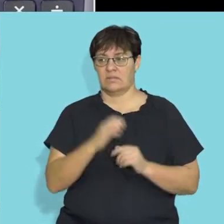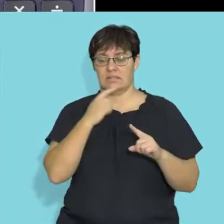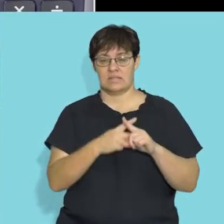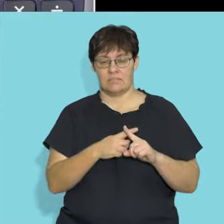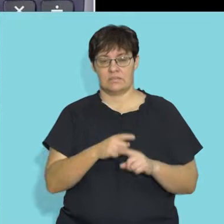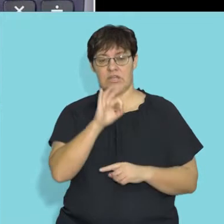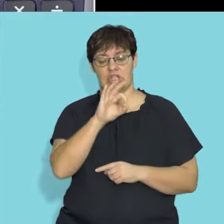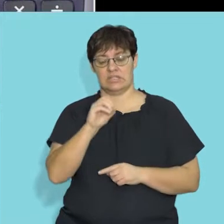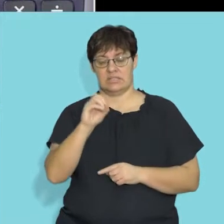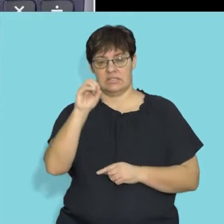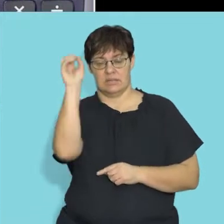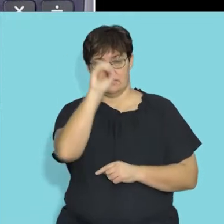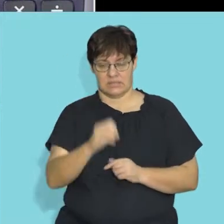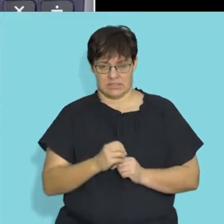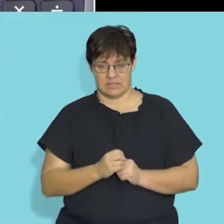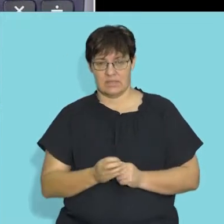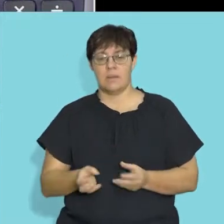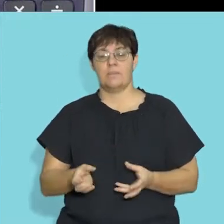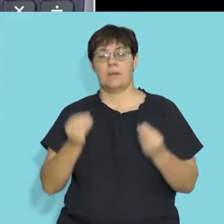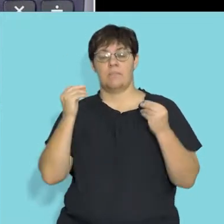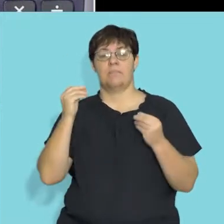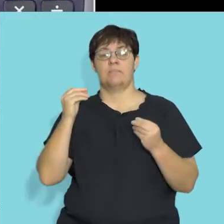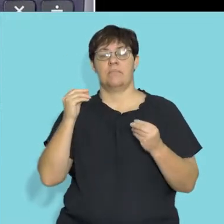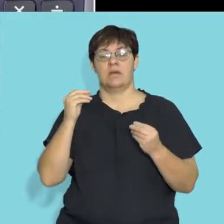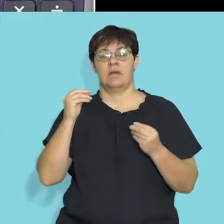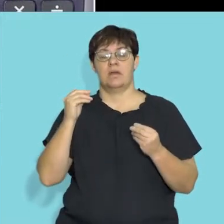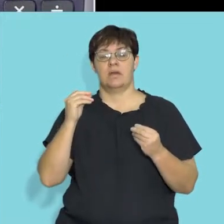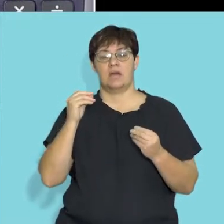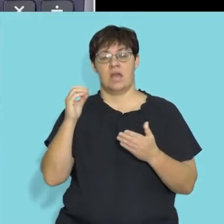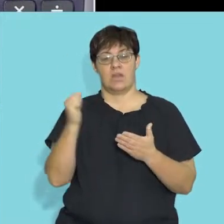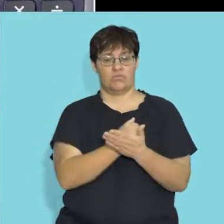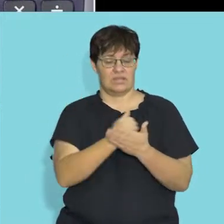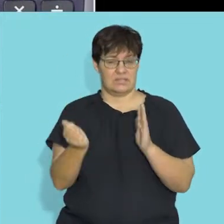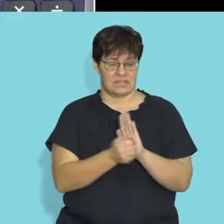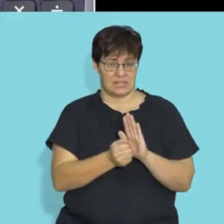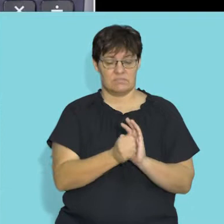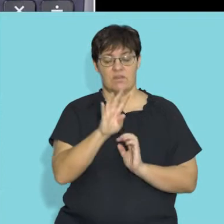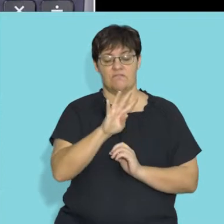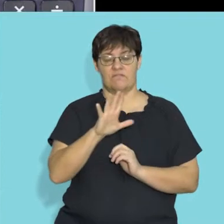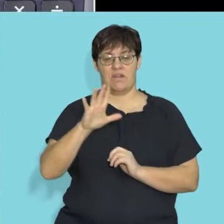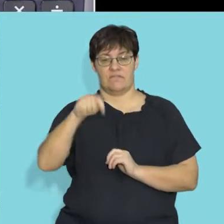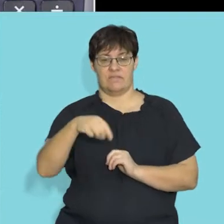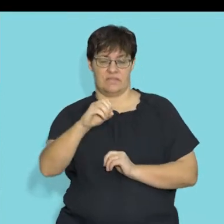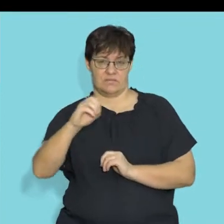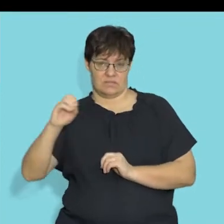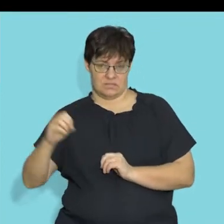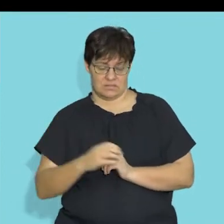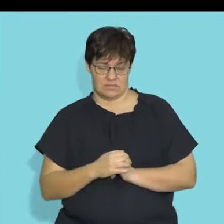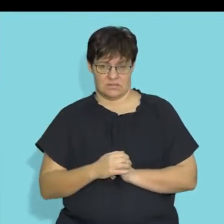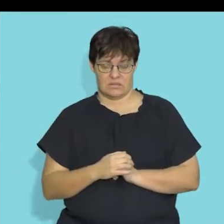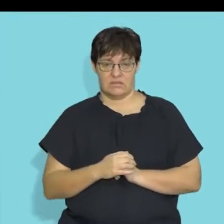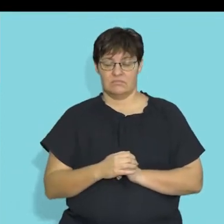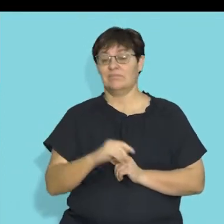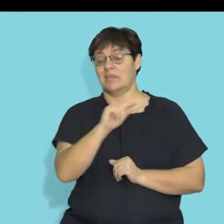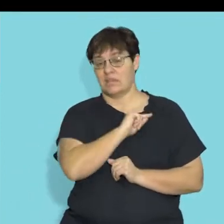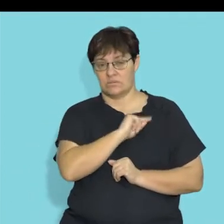okay, times my 30% to find my credit sales figure, and we find that that's a figure of 45,000 Rand.